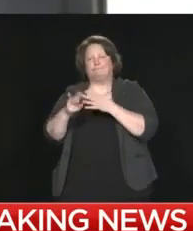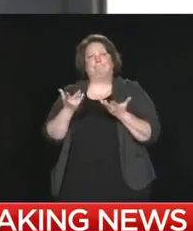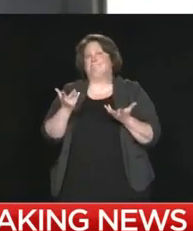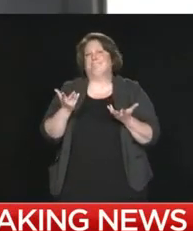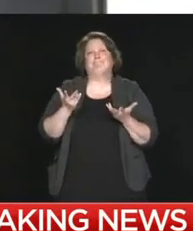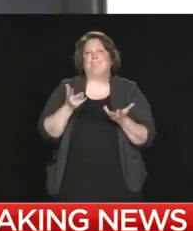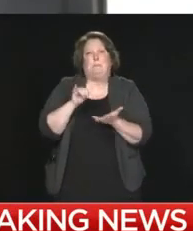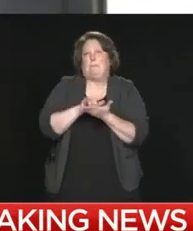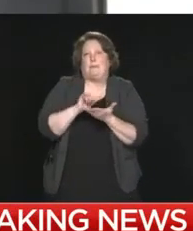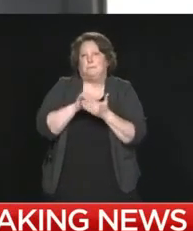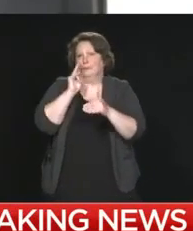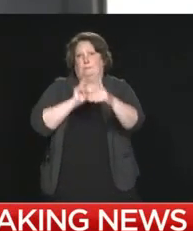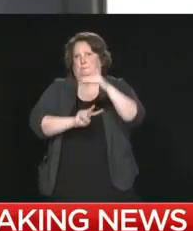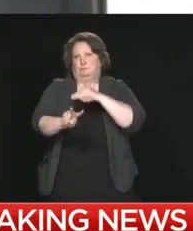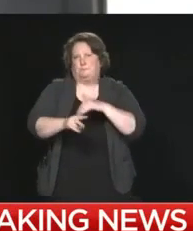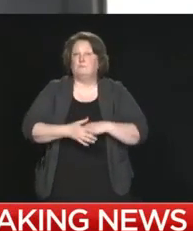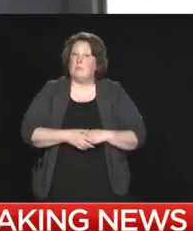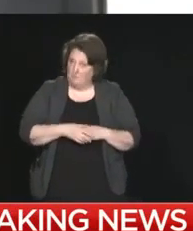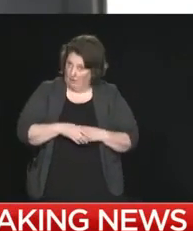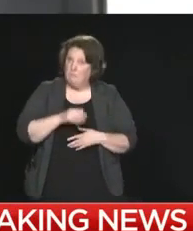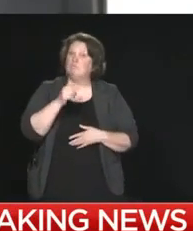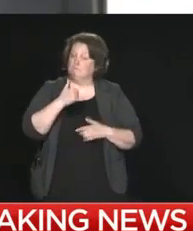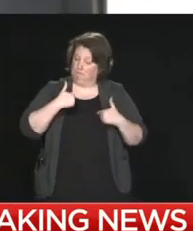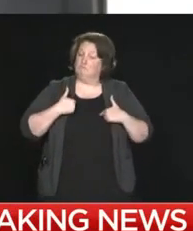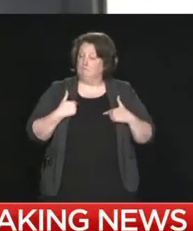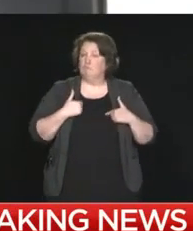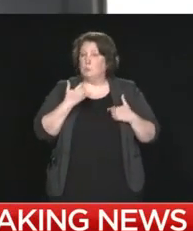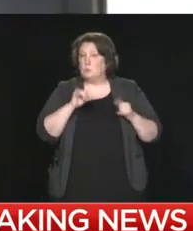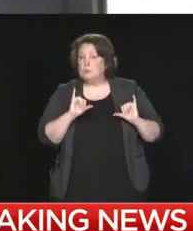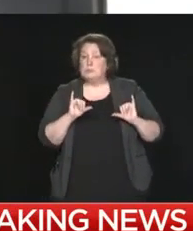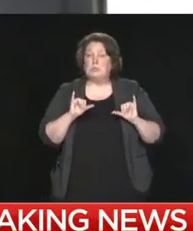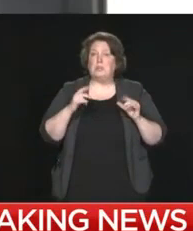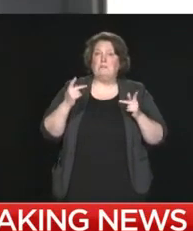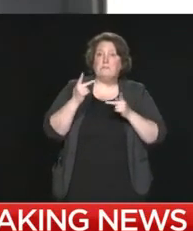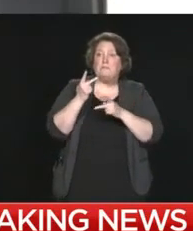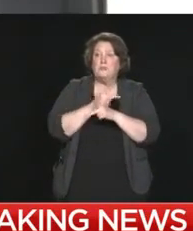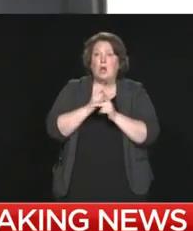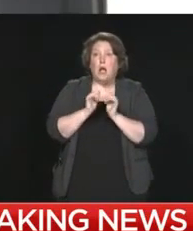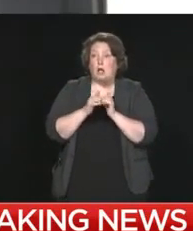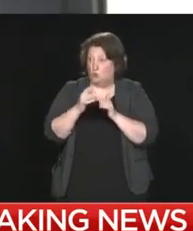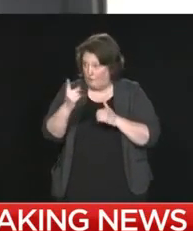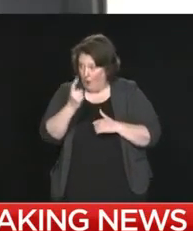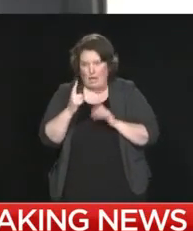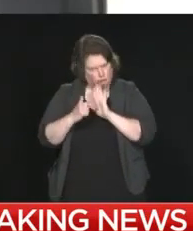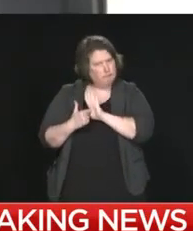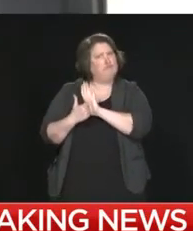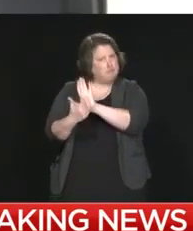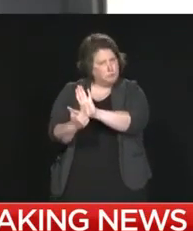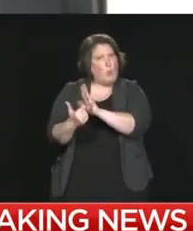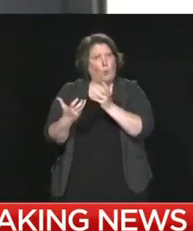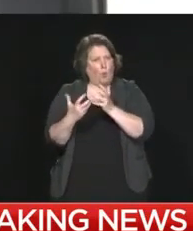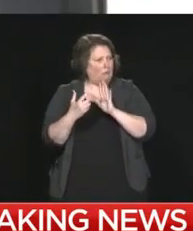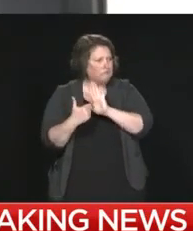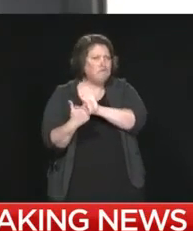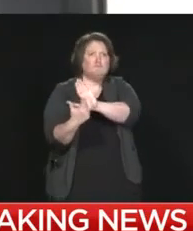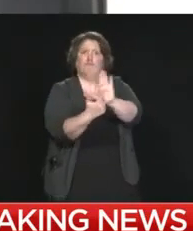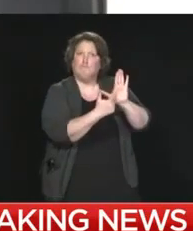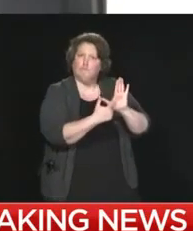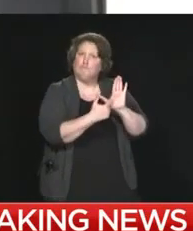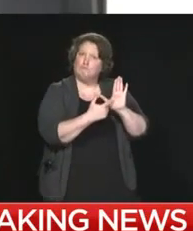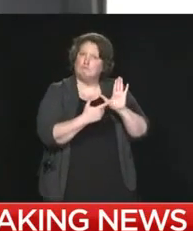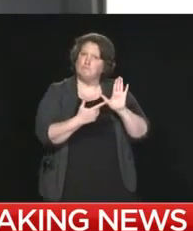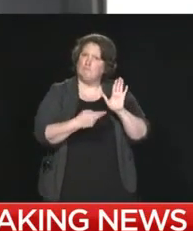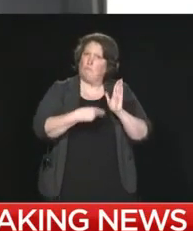situation. We will, however, continue to look at ways of being open and transparent with Canadians about the measures we've put forward, about